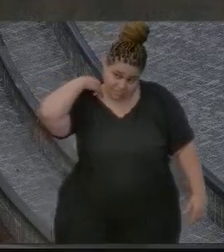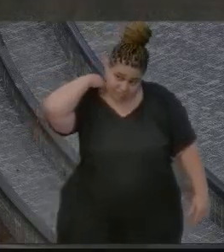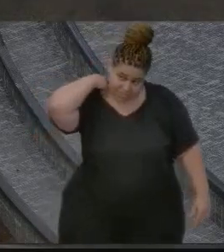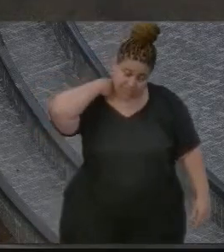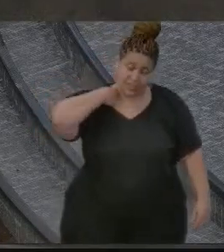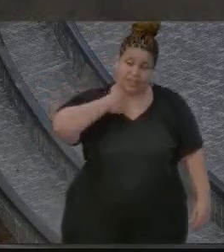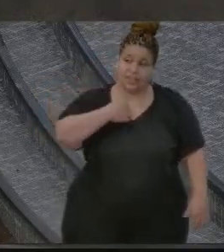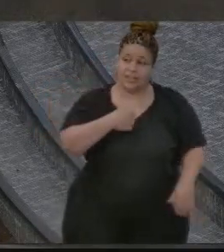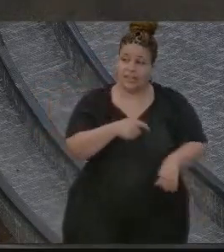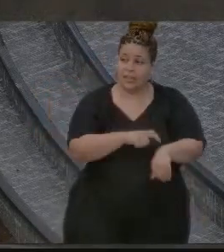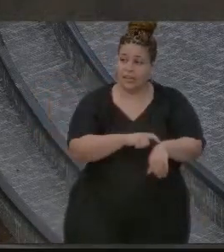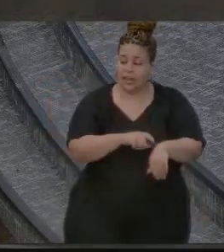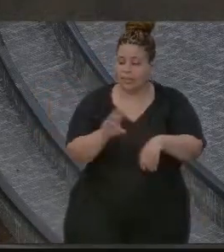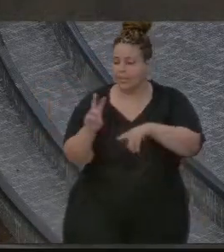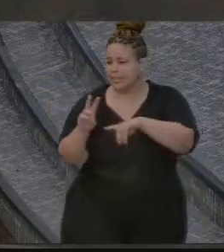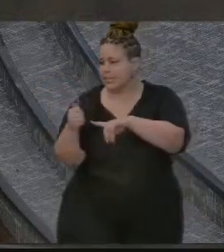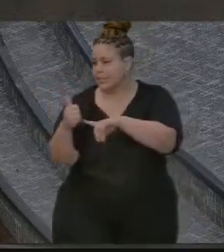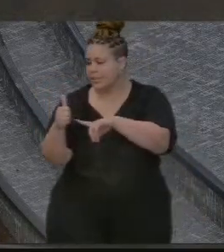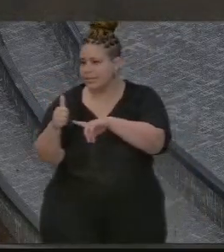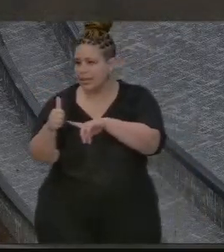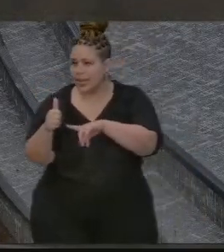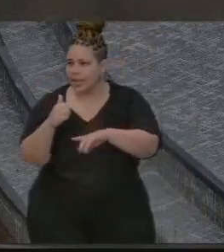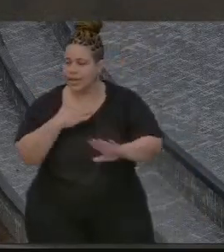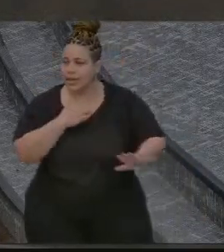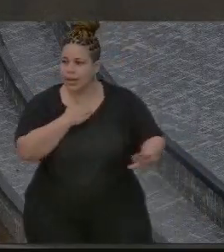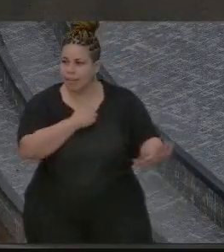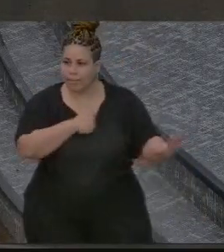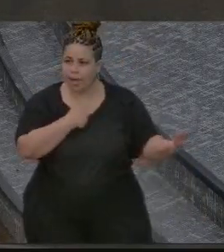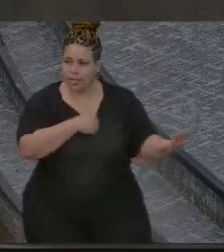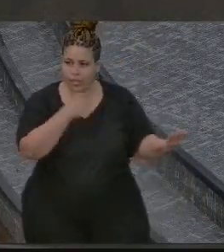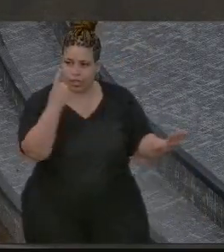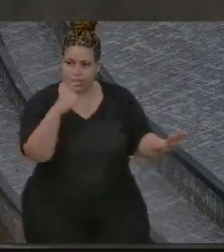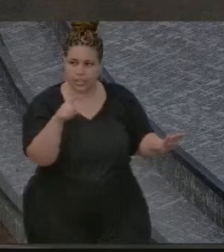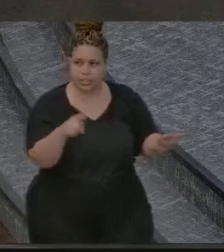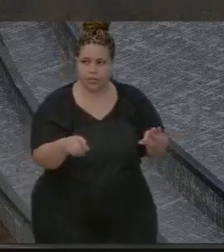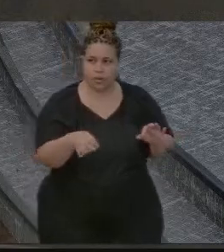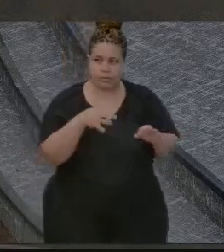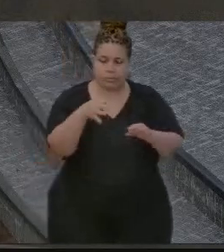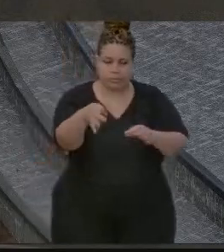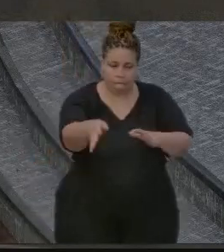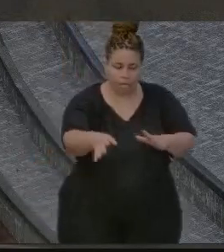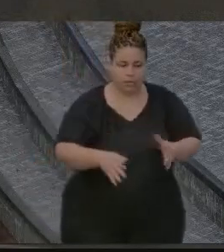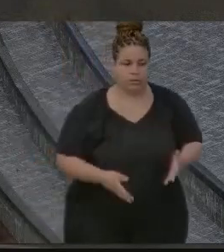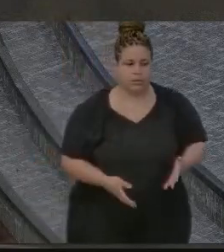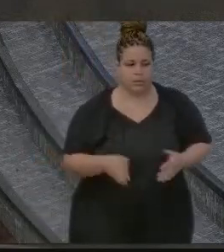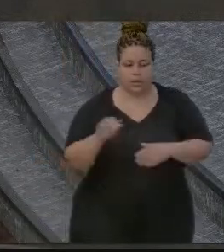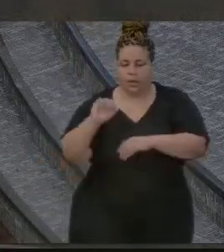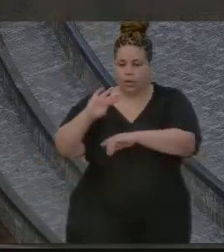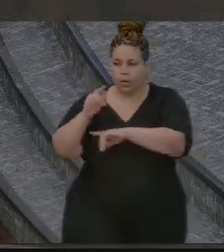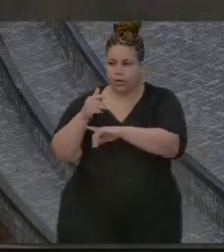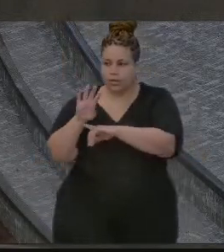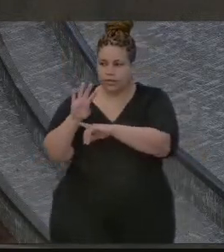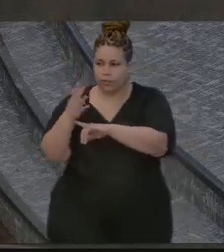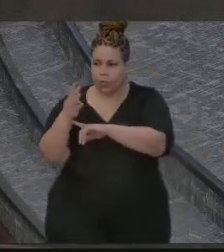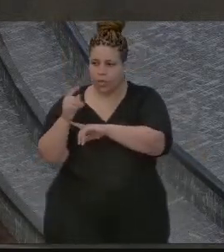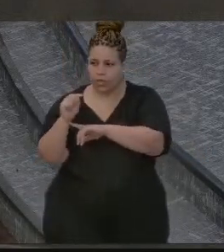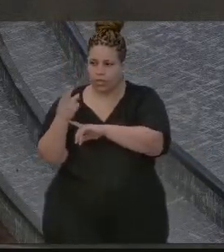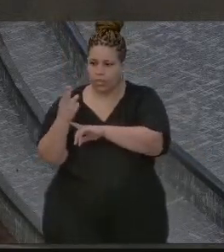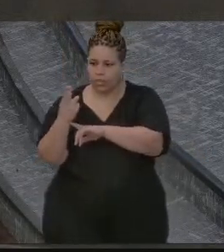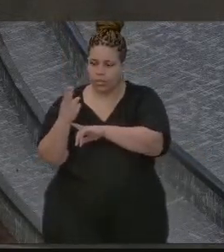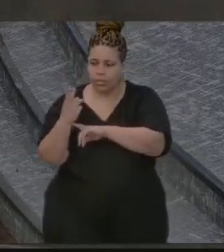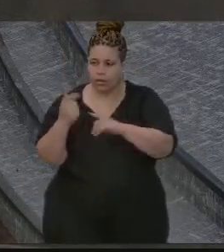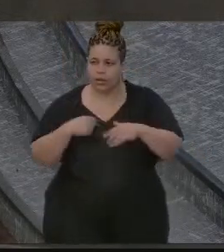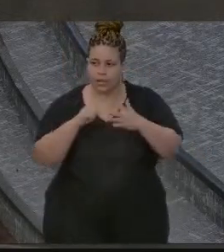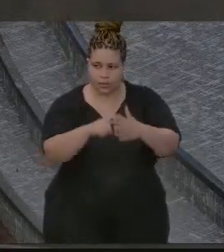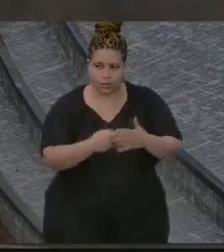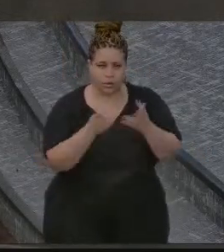delay. It is the 4th of August, and we are going to go ahead and call the meeting to order